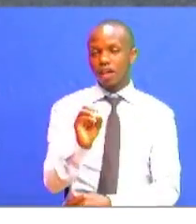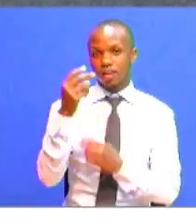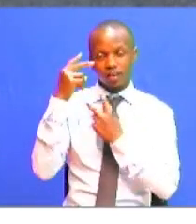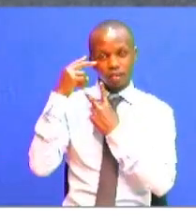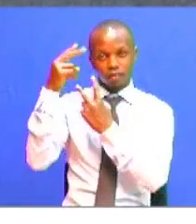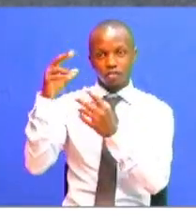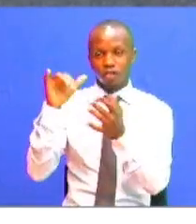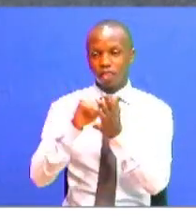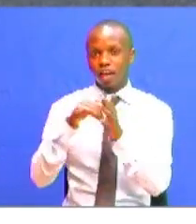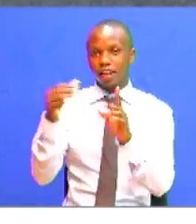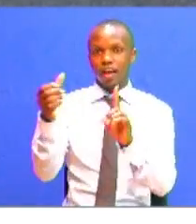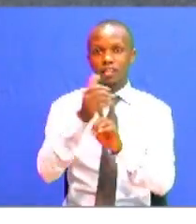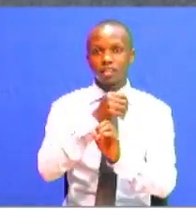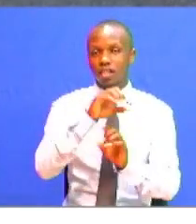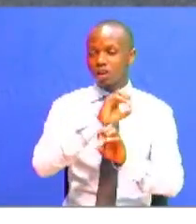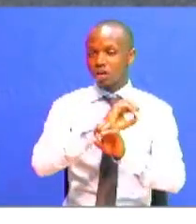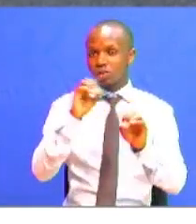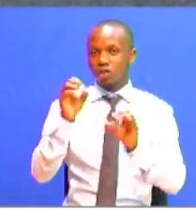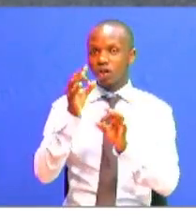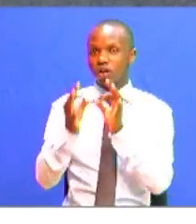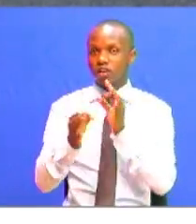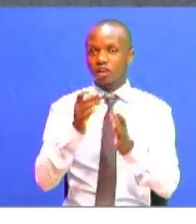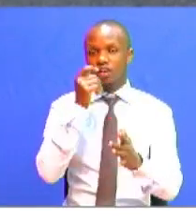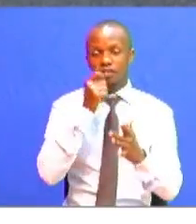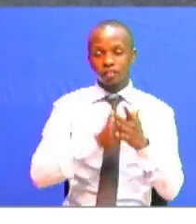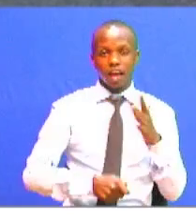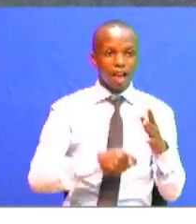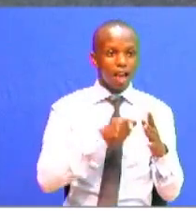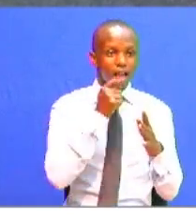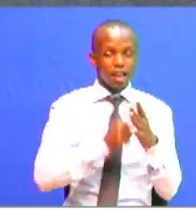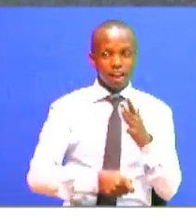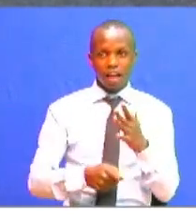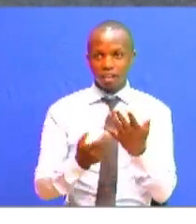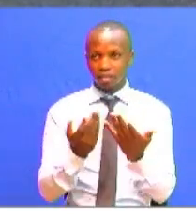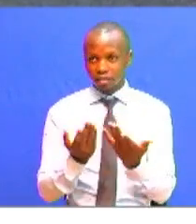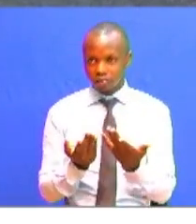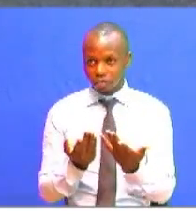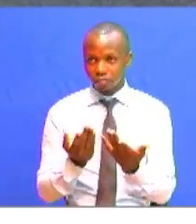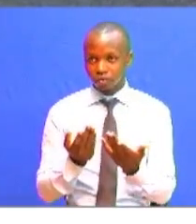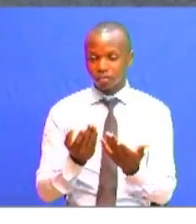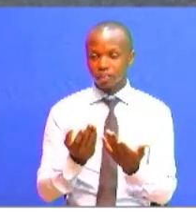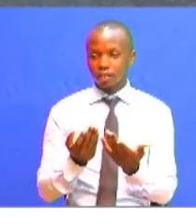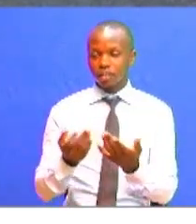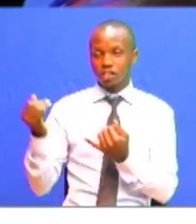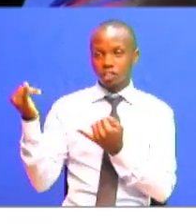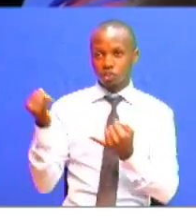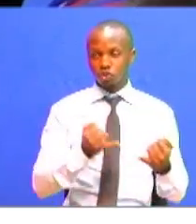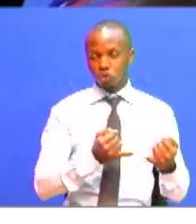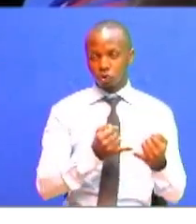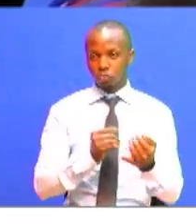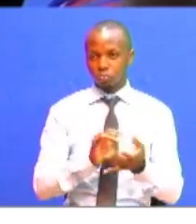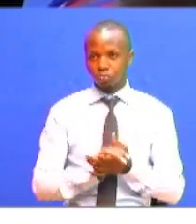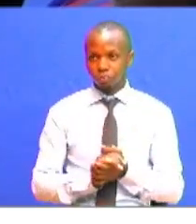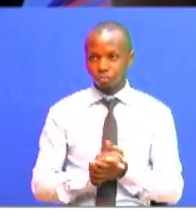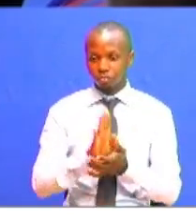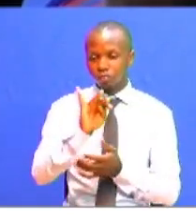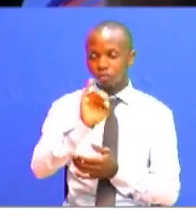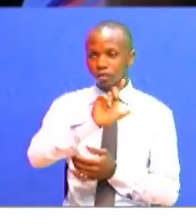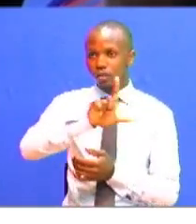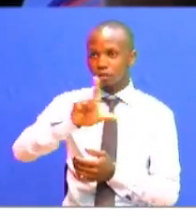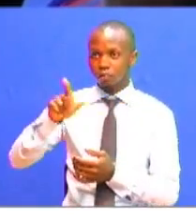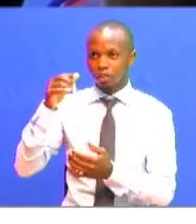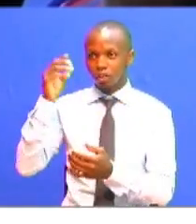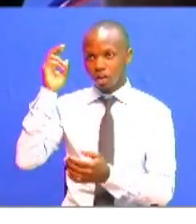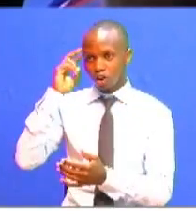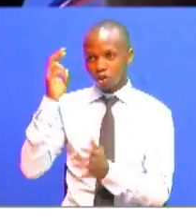not be achieved if taxation of this nature is introduced. The bill, which is set to be considered